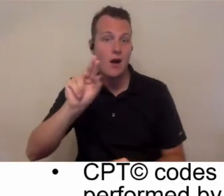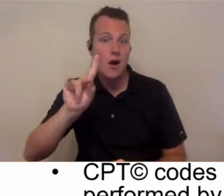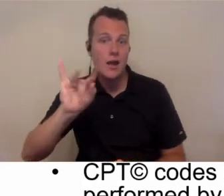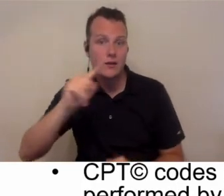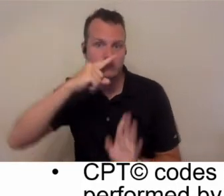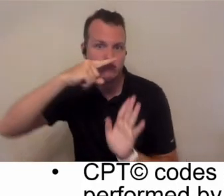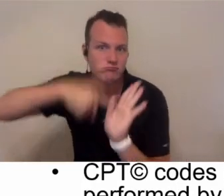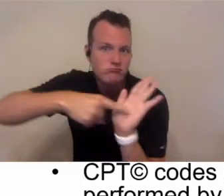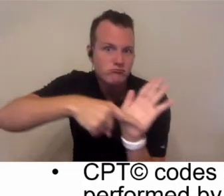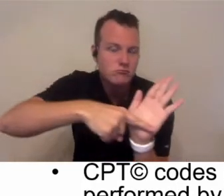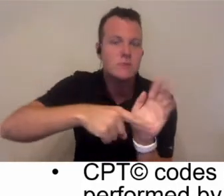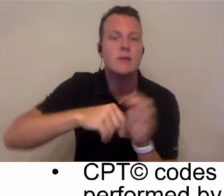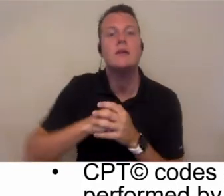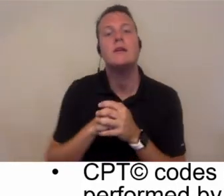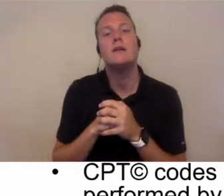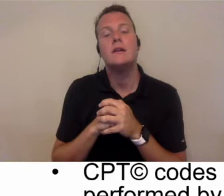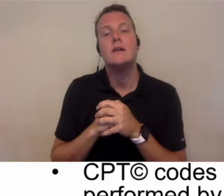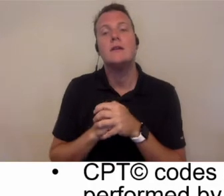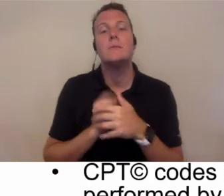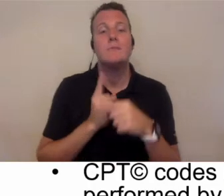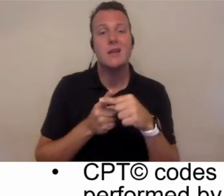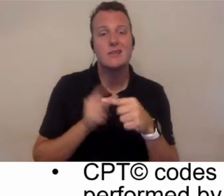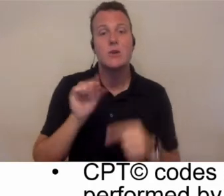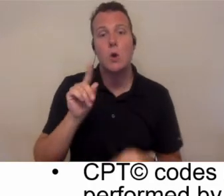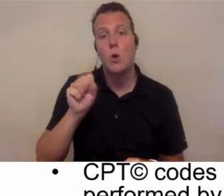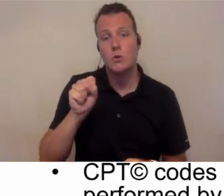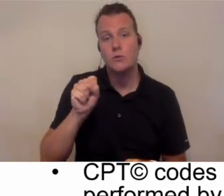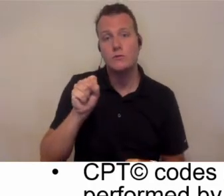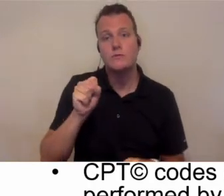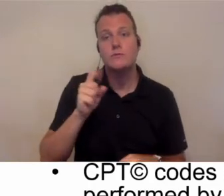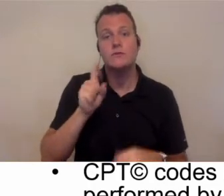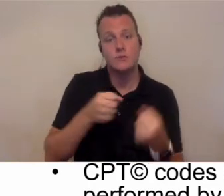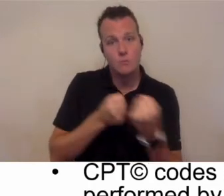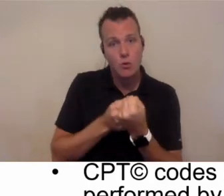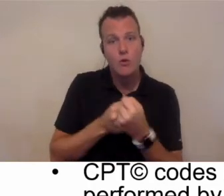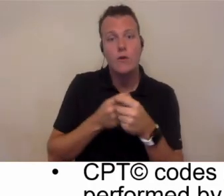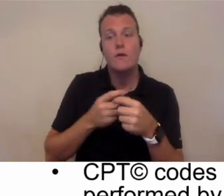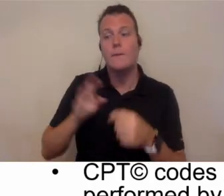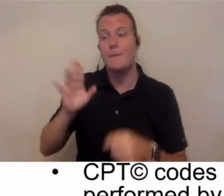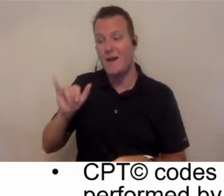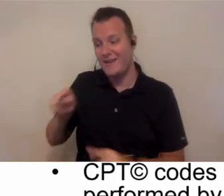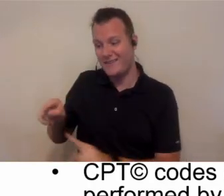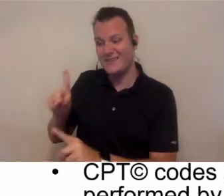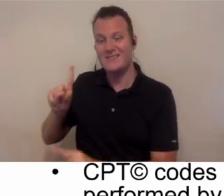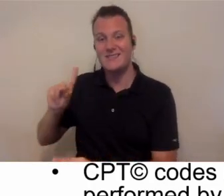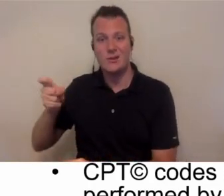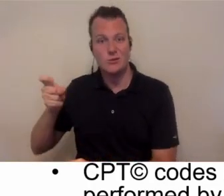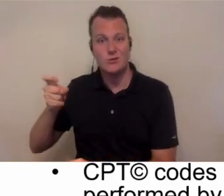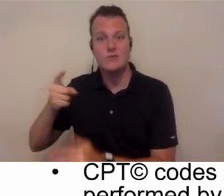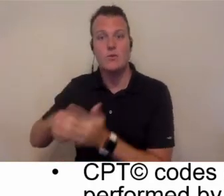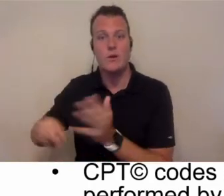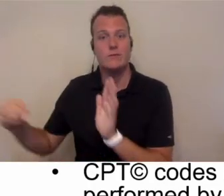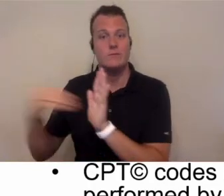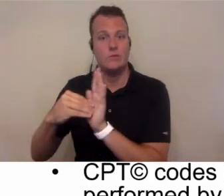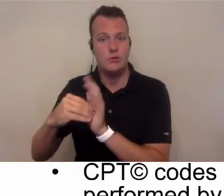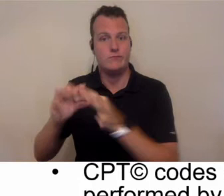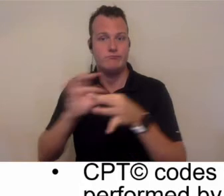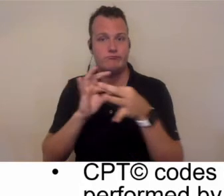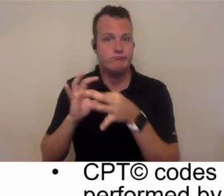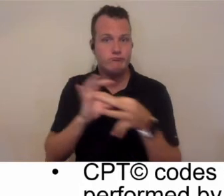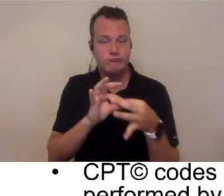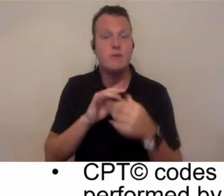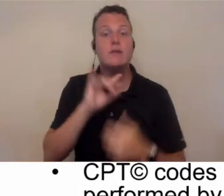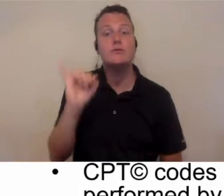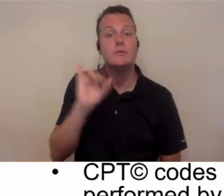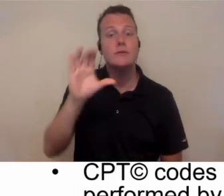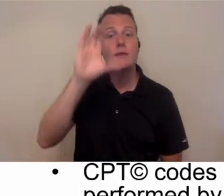And also the codes must be supported by the diagnosis that you fix to that claim. To the insurance company,